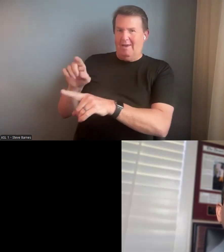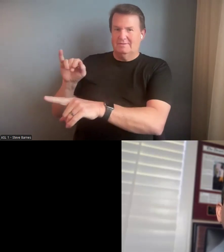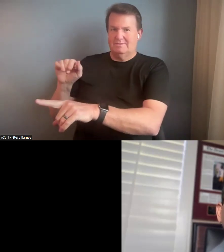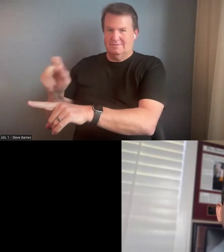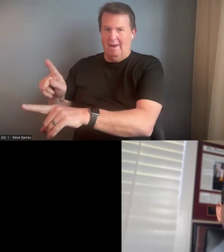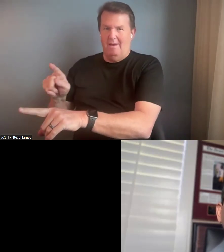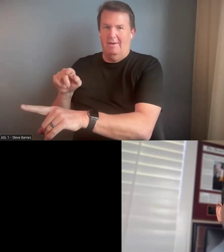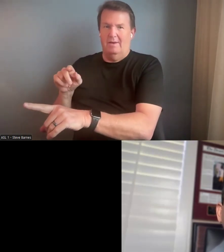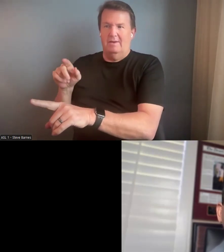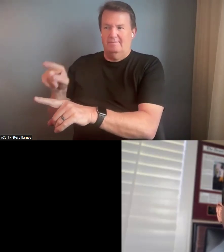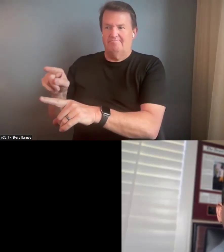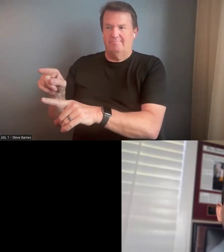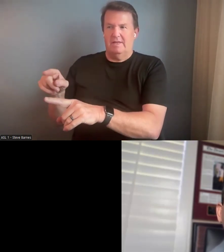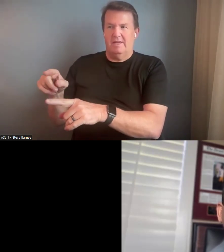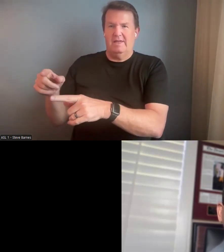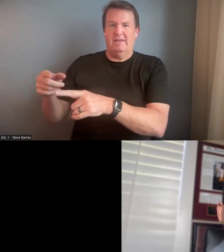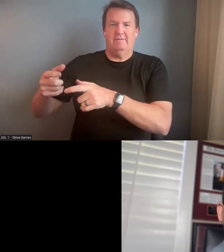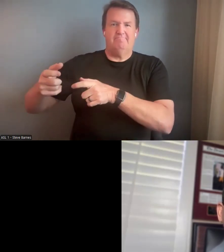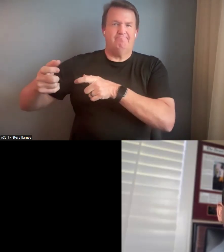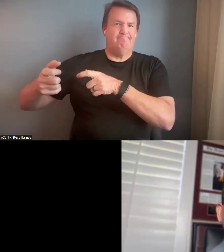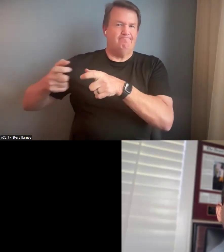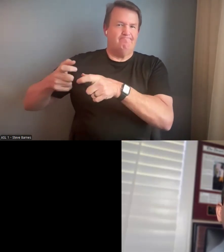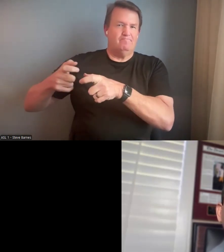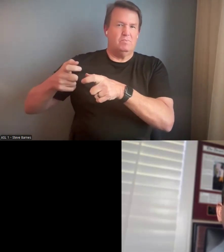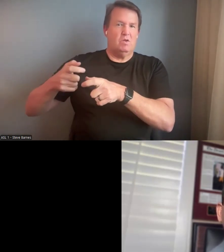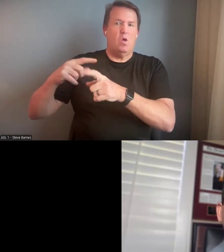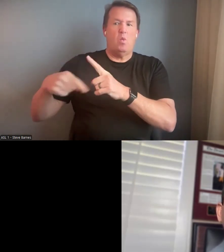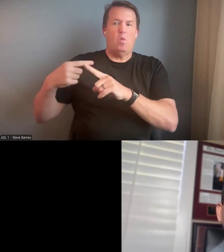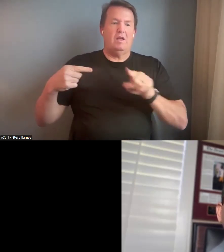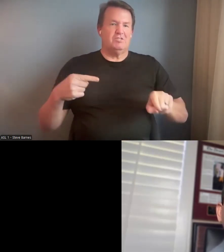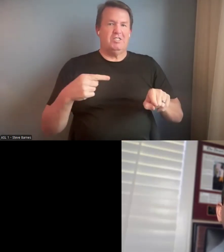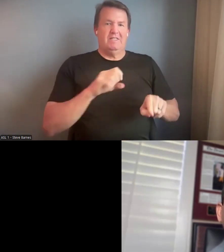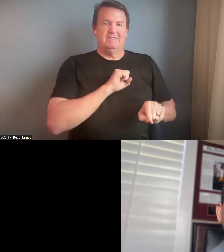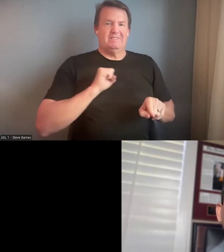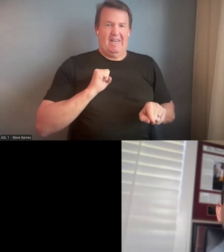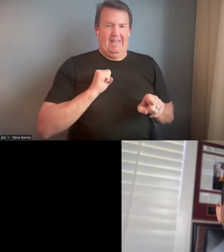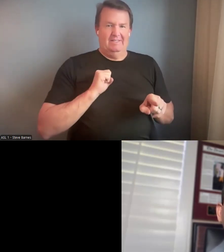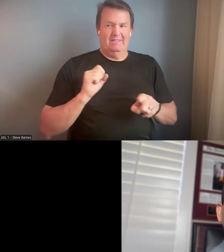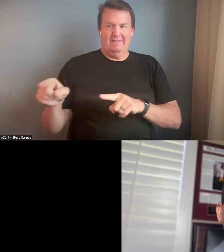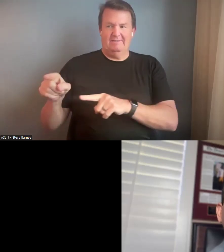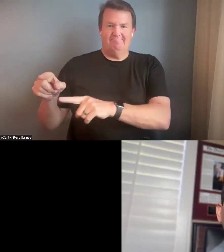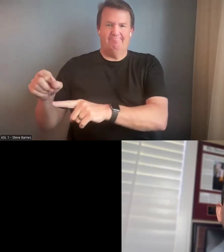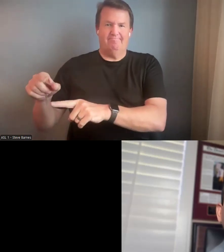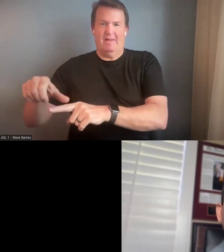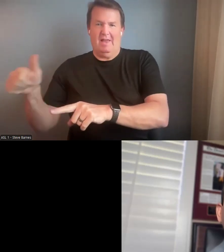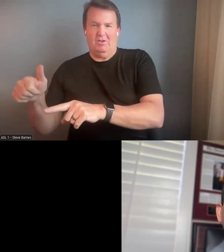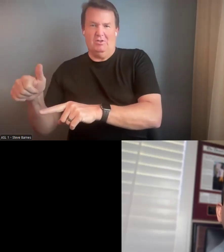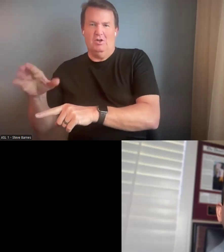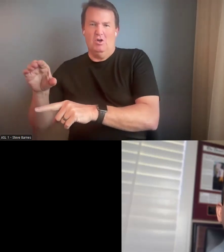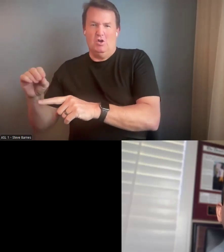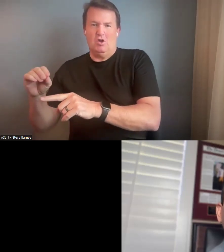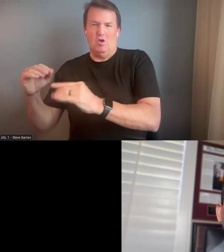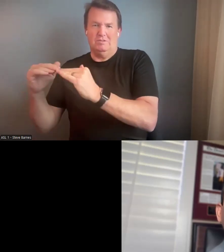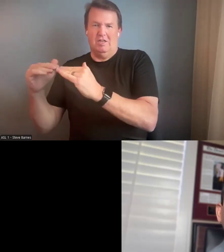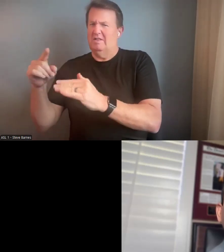stakeholder co-chair while she is the state co-chair of this committee. Jax has been an incredible leader on this